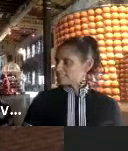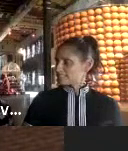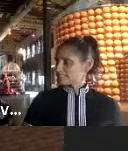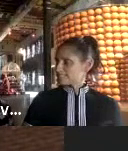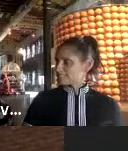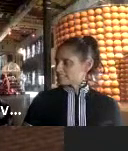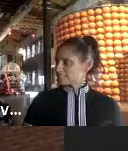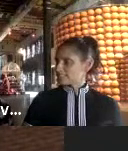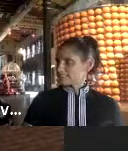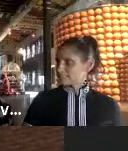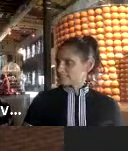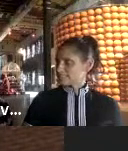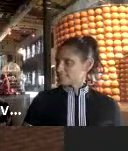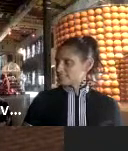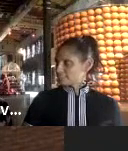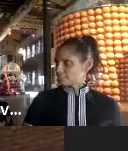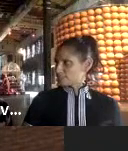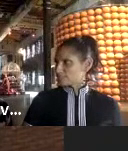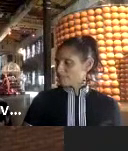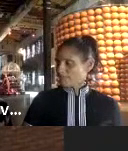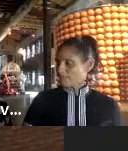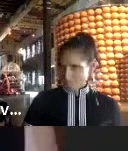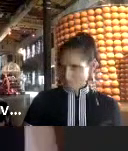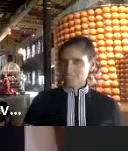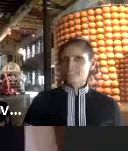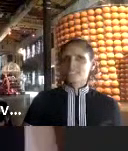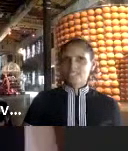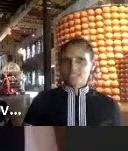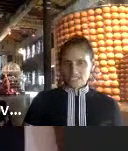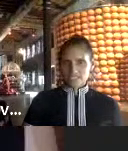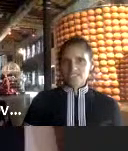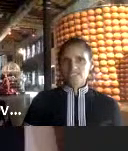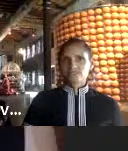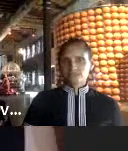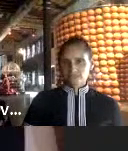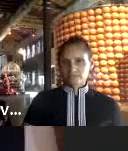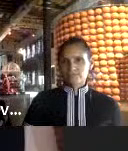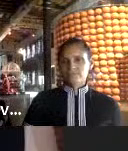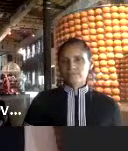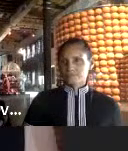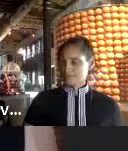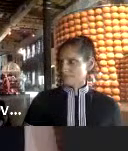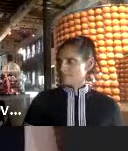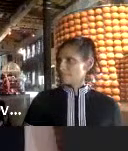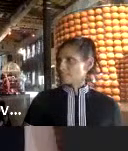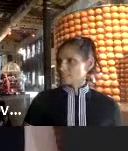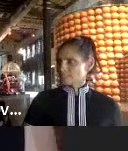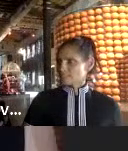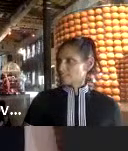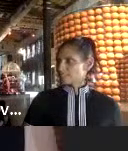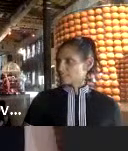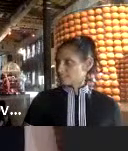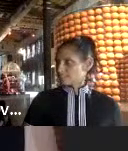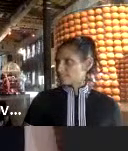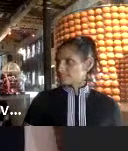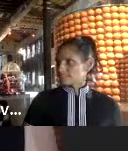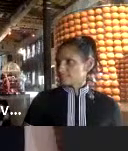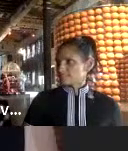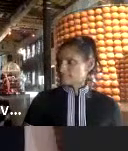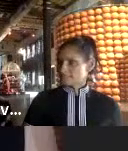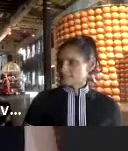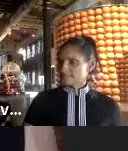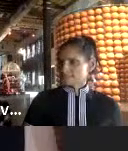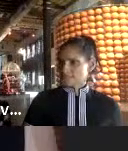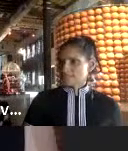of the name of it, the statement that it sort of provided around a group of artists, and also what it